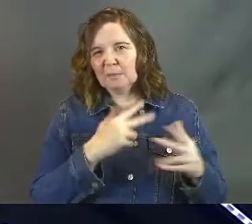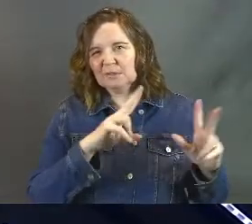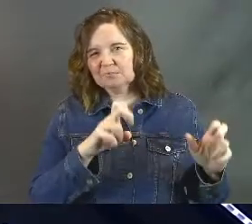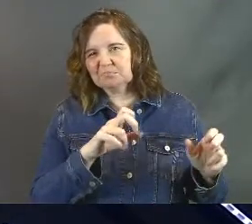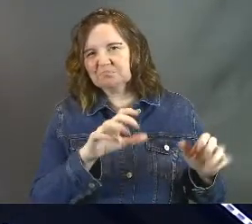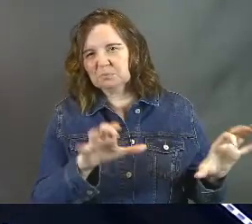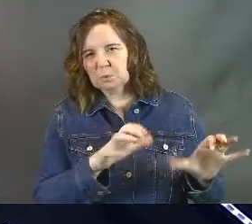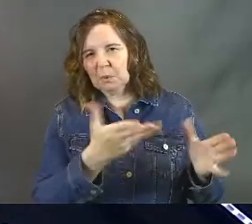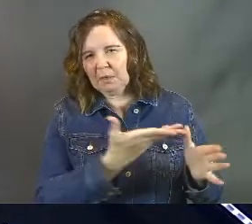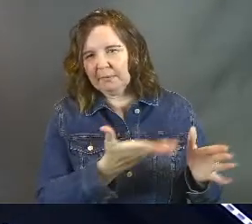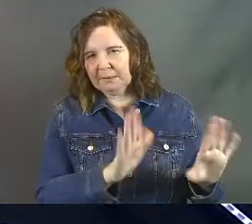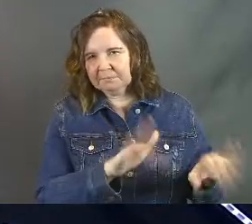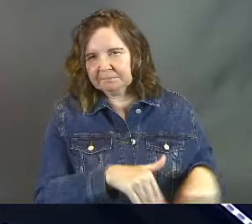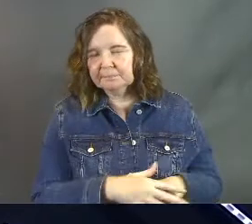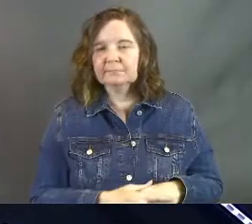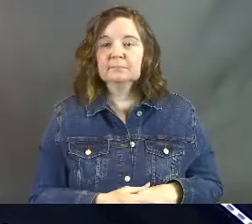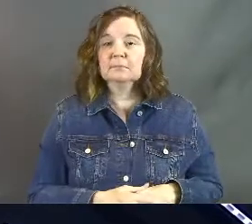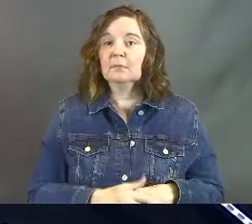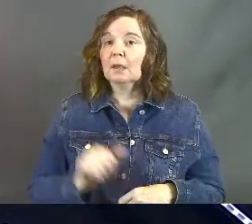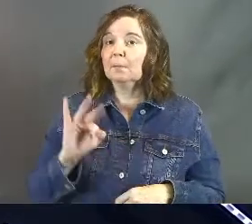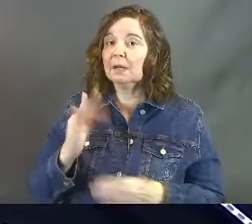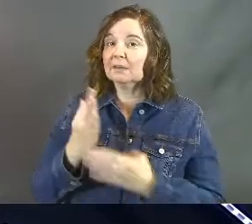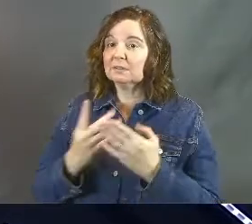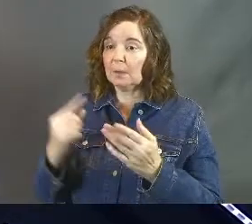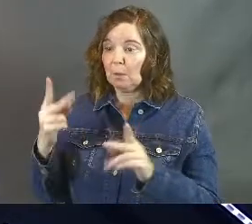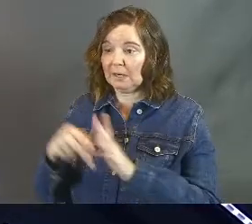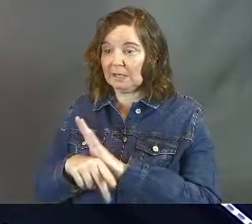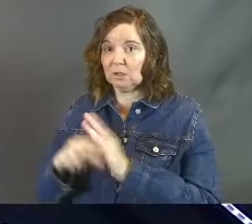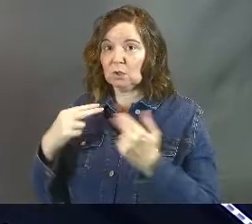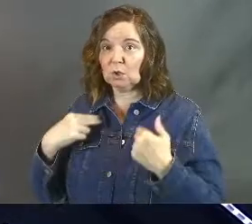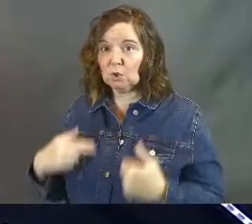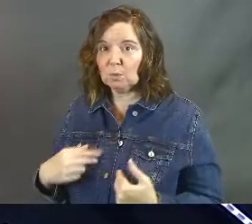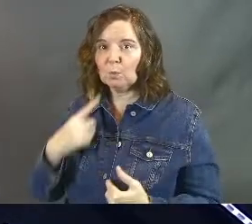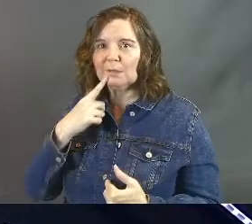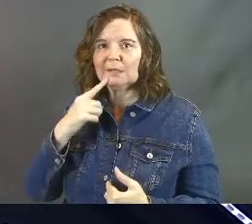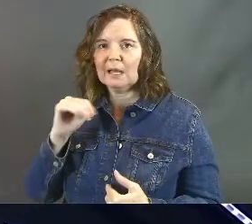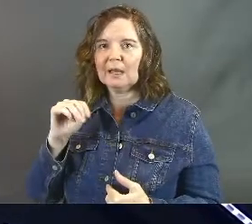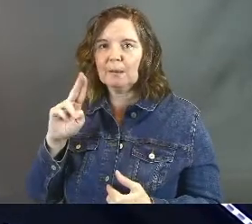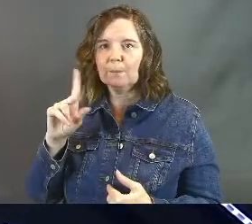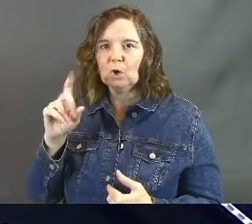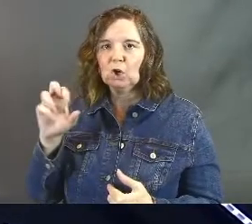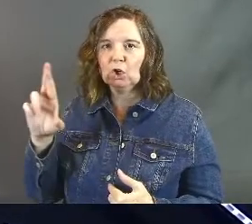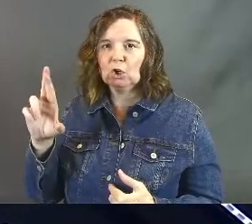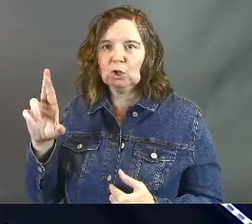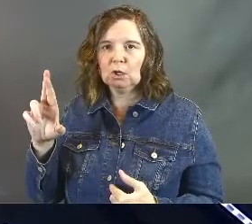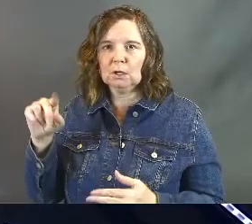animals. But if someone kills another human being, we say that's murder.